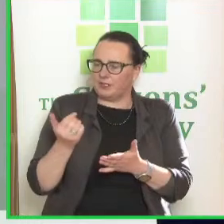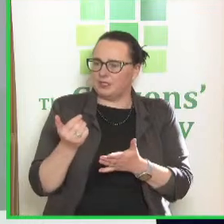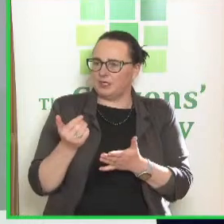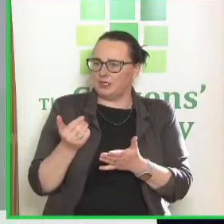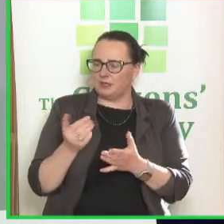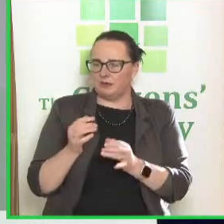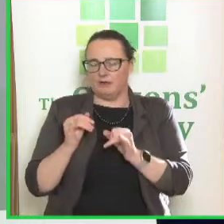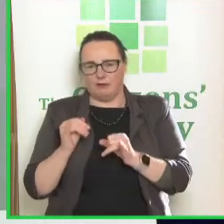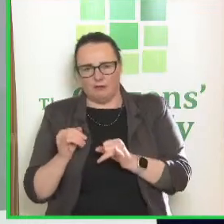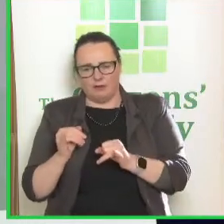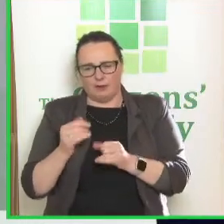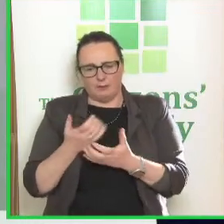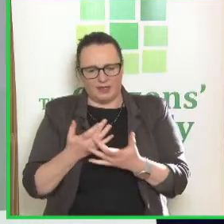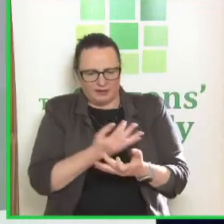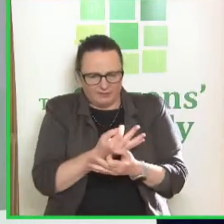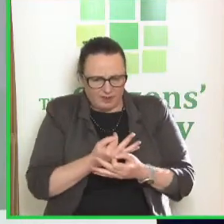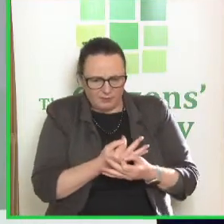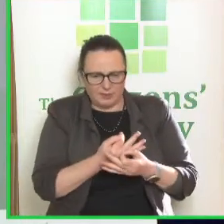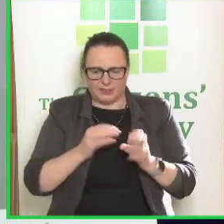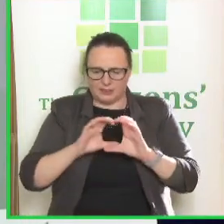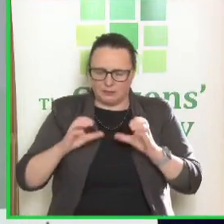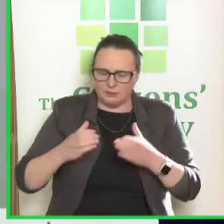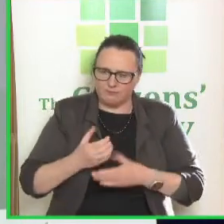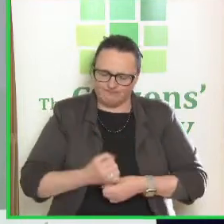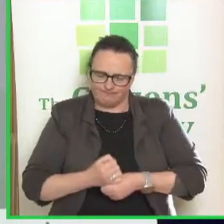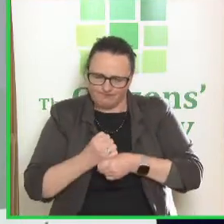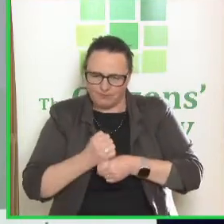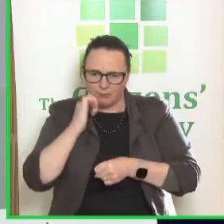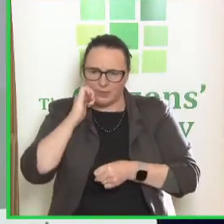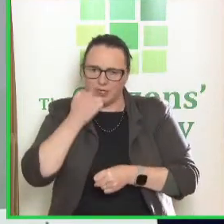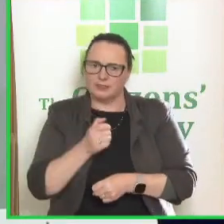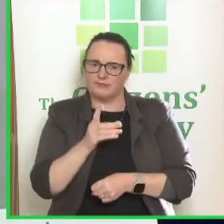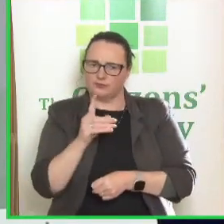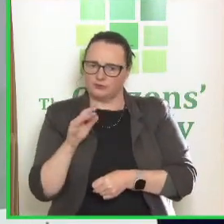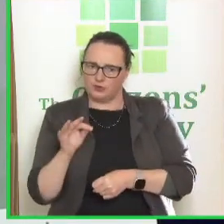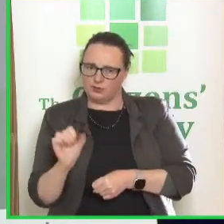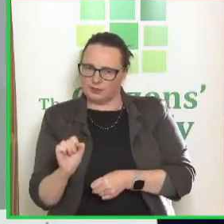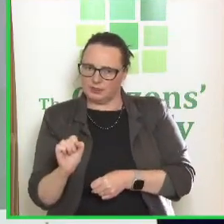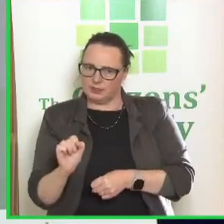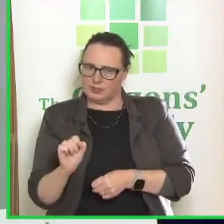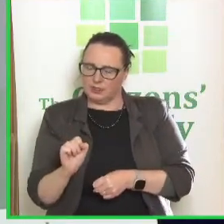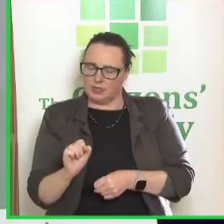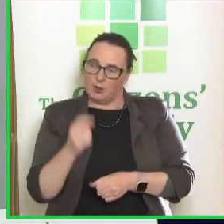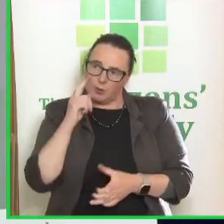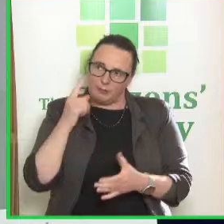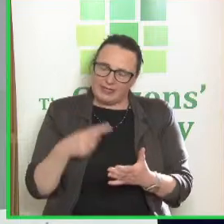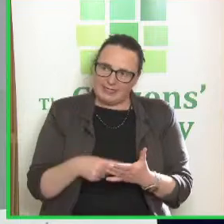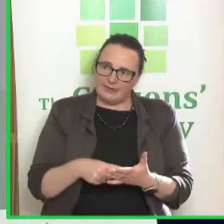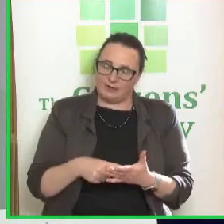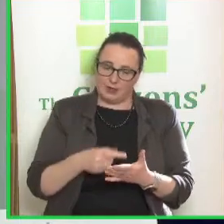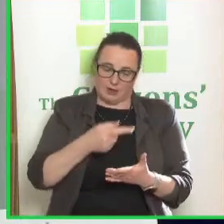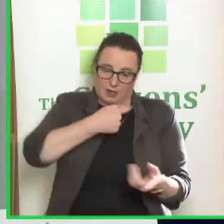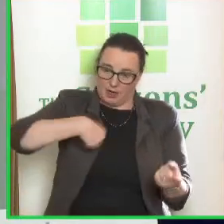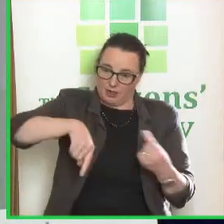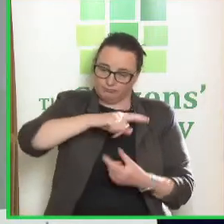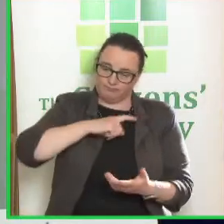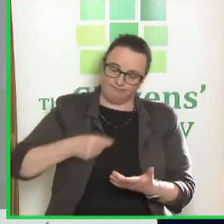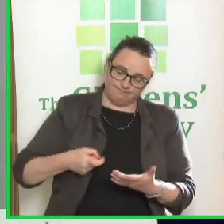families suffer related to drugs. We believe our recommendations land in the right place to make that